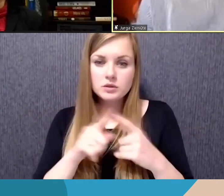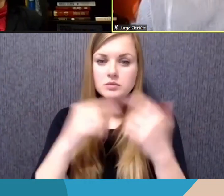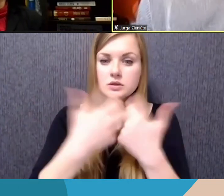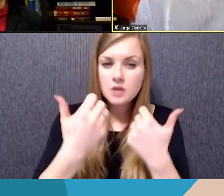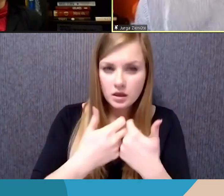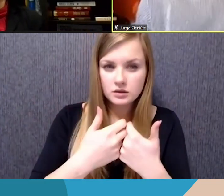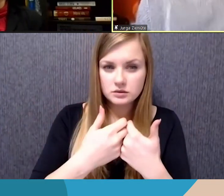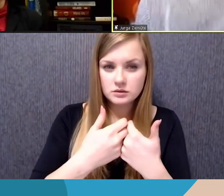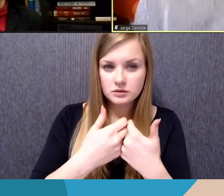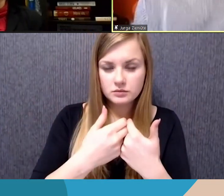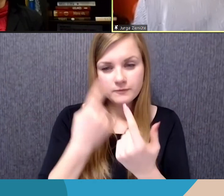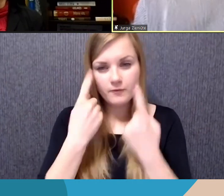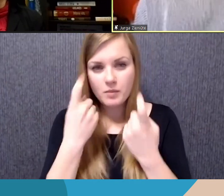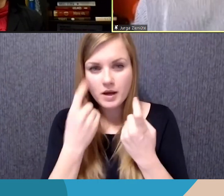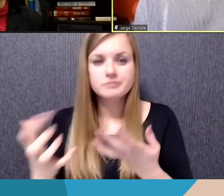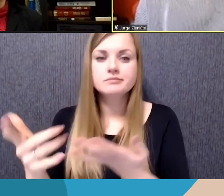And